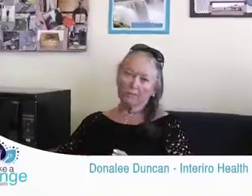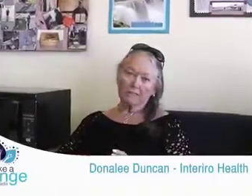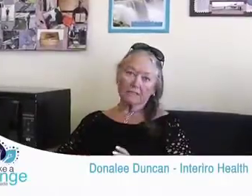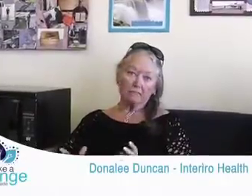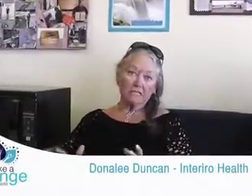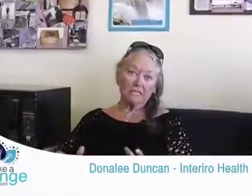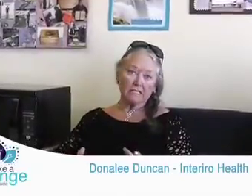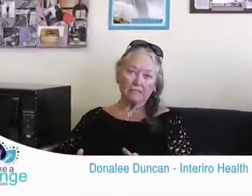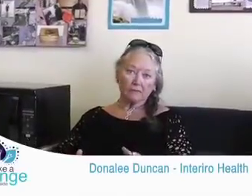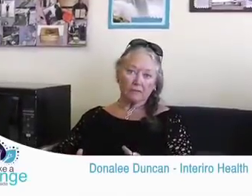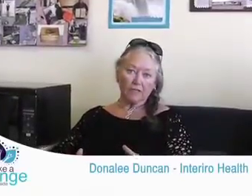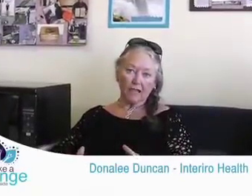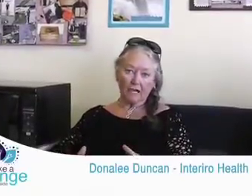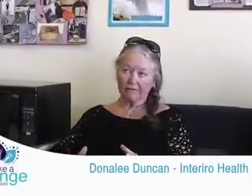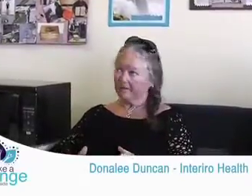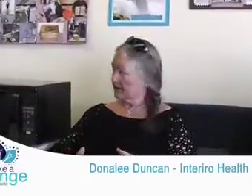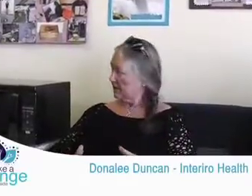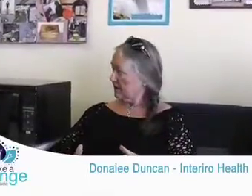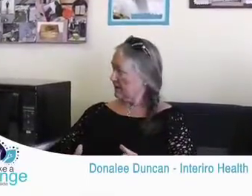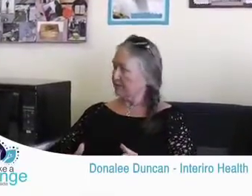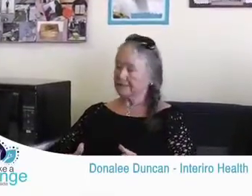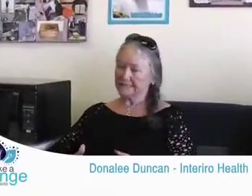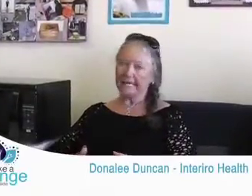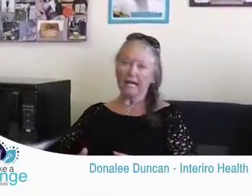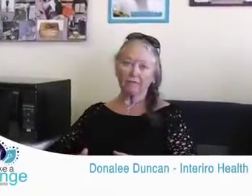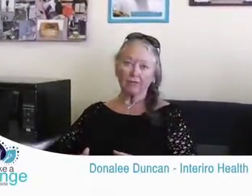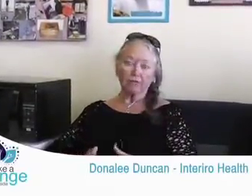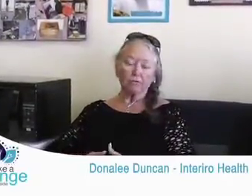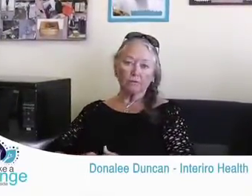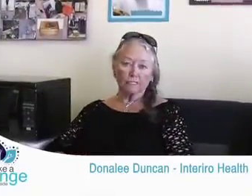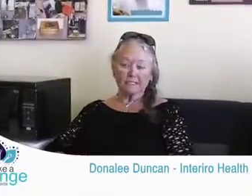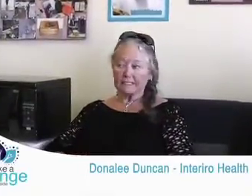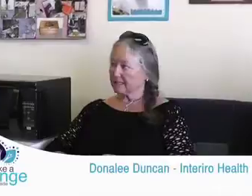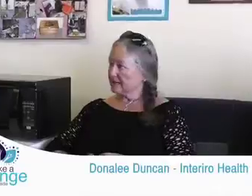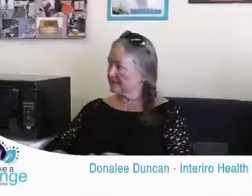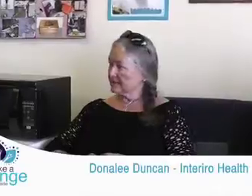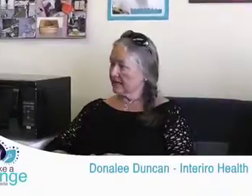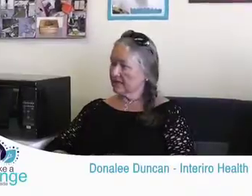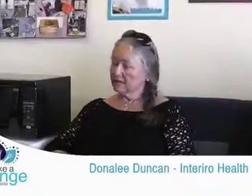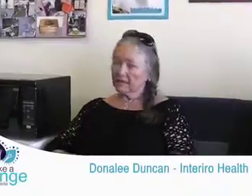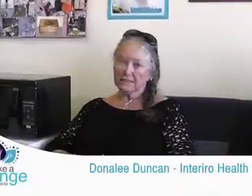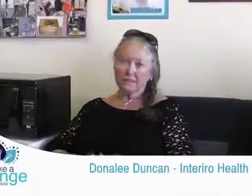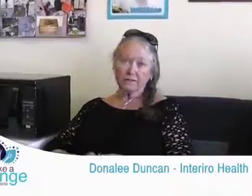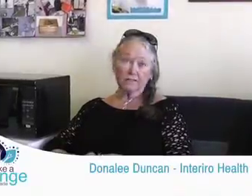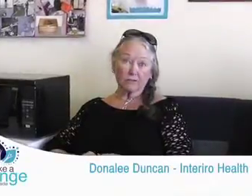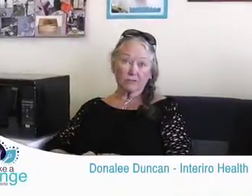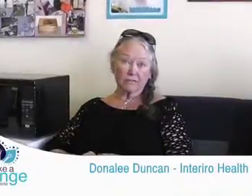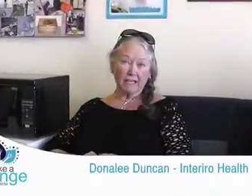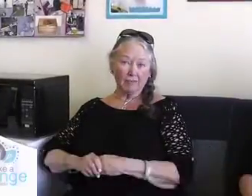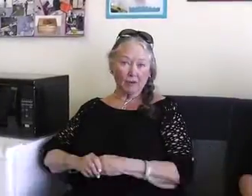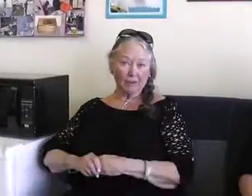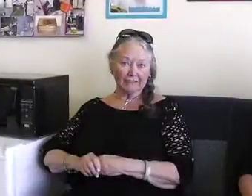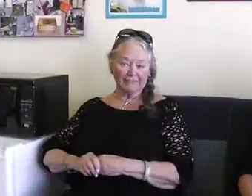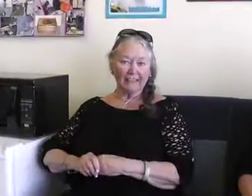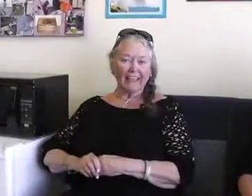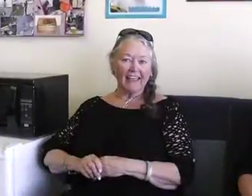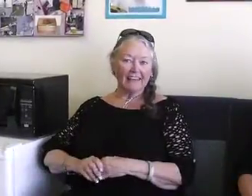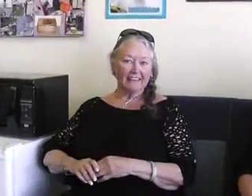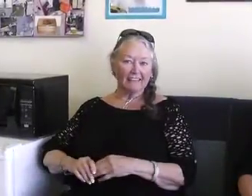some meetings that we have for staff where we discuss a psychosocial rehab